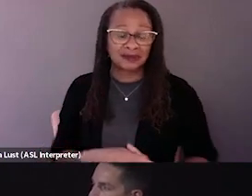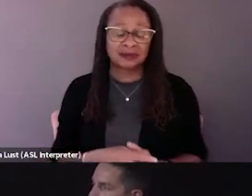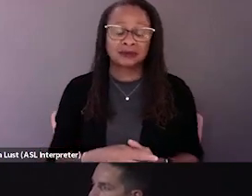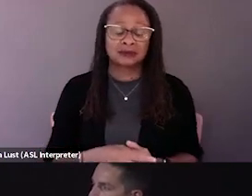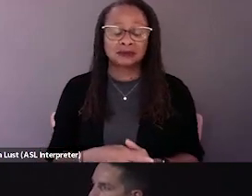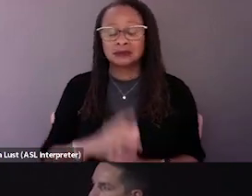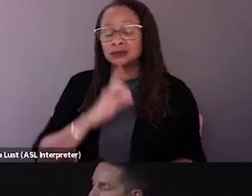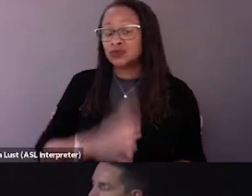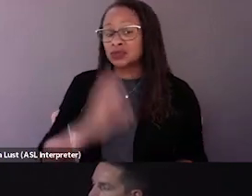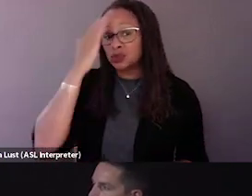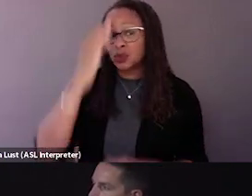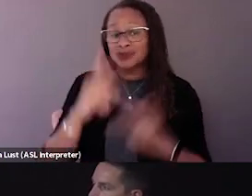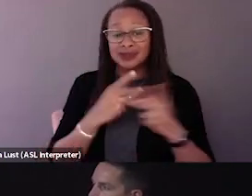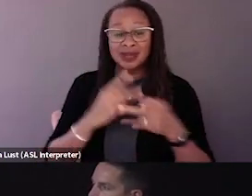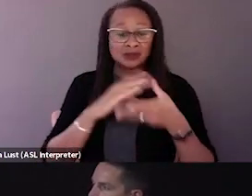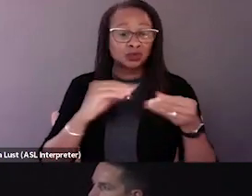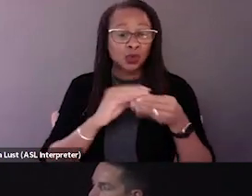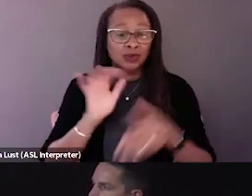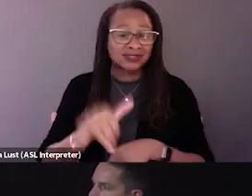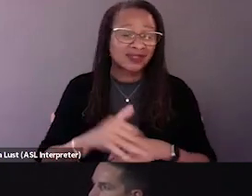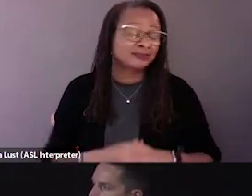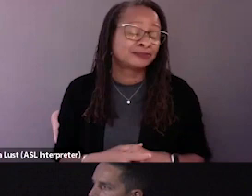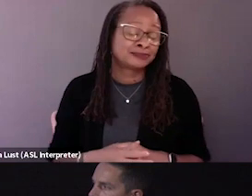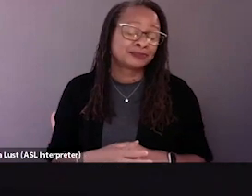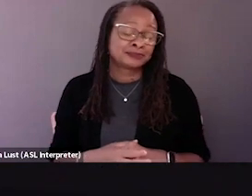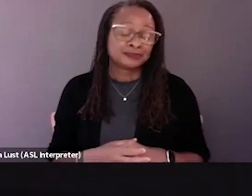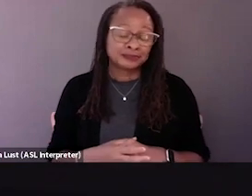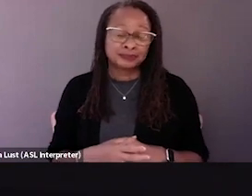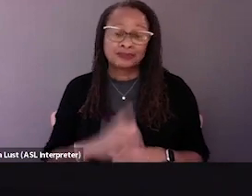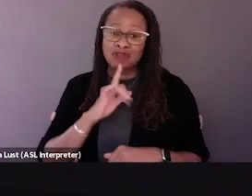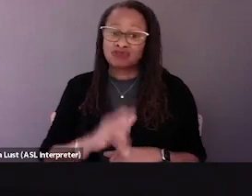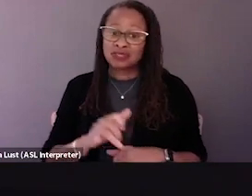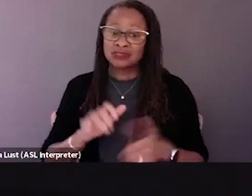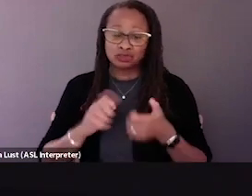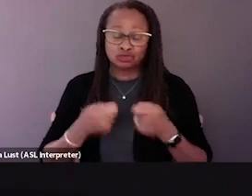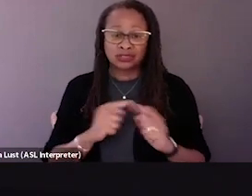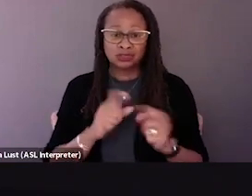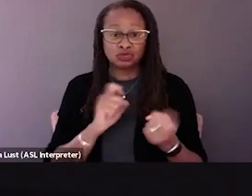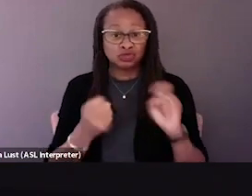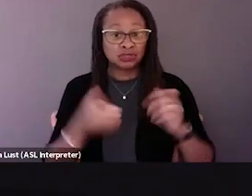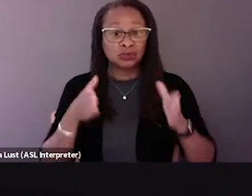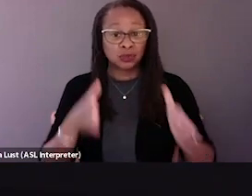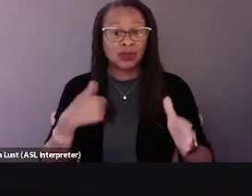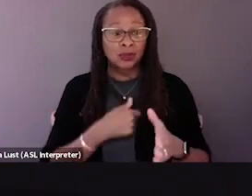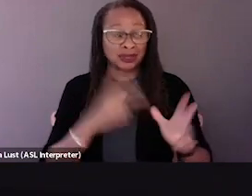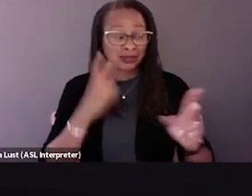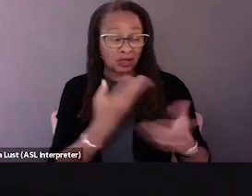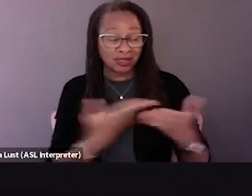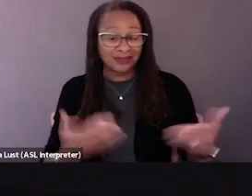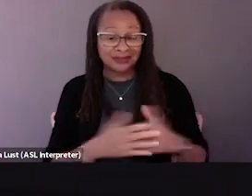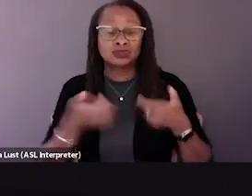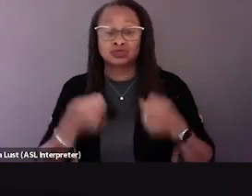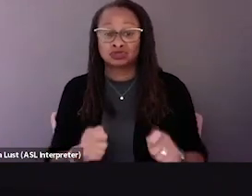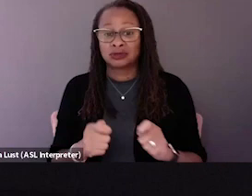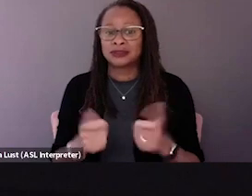it, it's like these are the kind of stories that really try to sort of change the way we deal with things and really try to bring